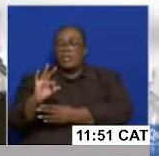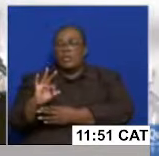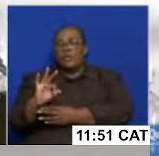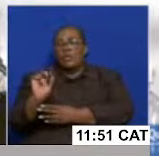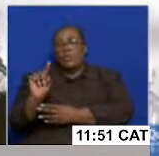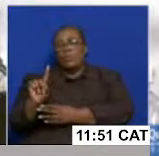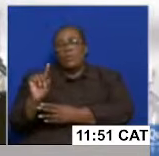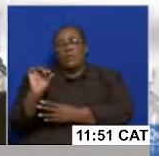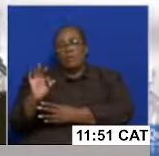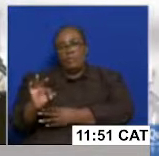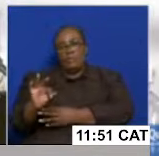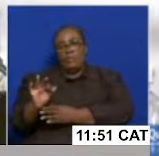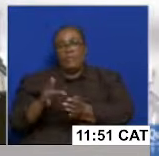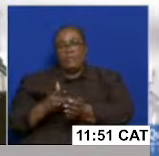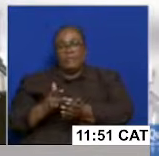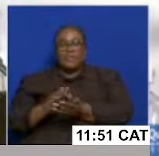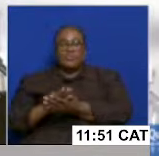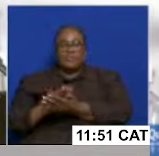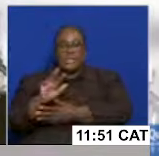Okay, I'm here.